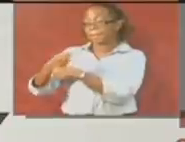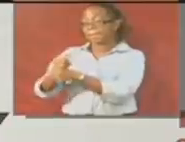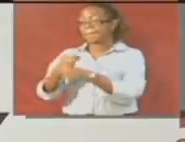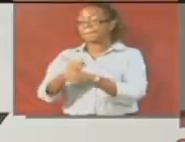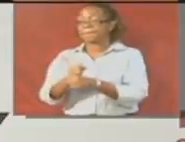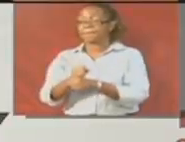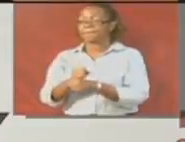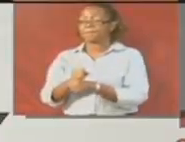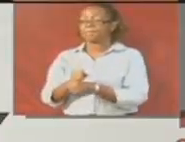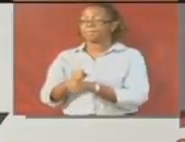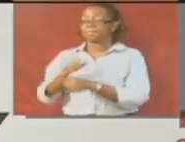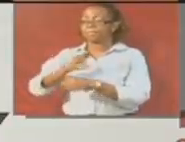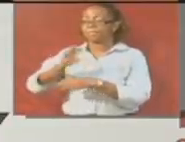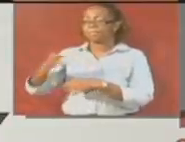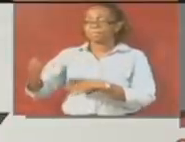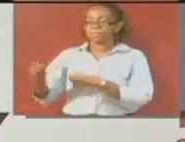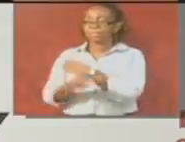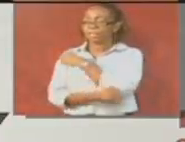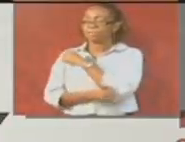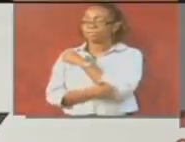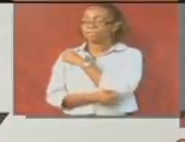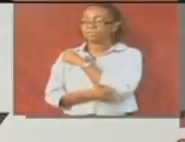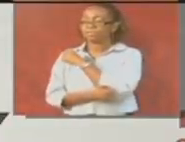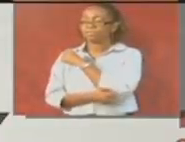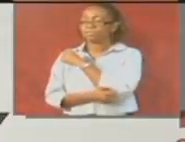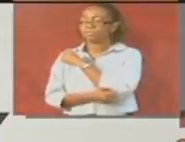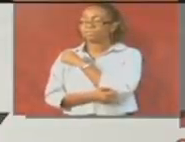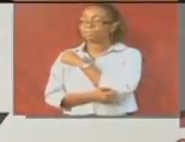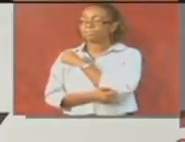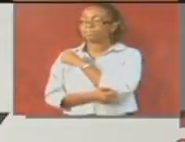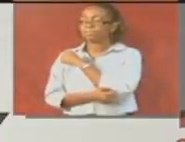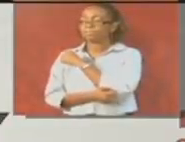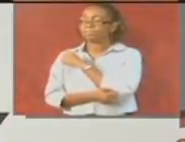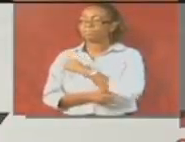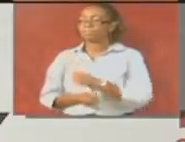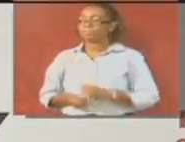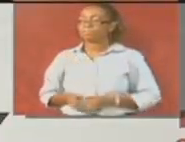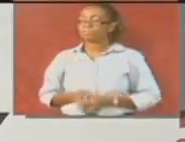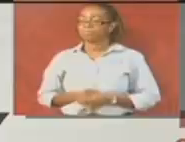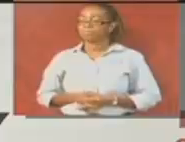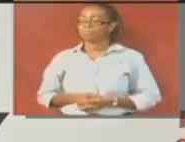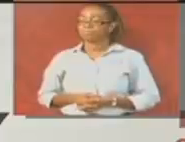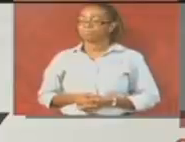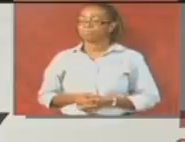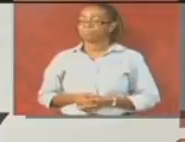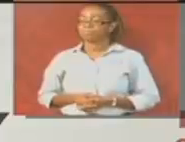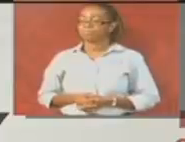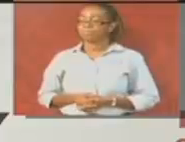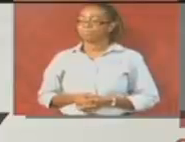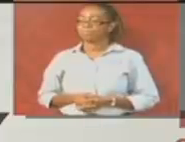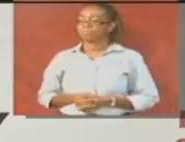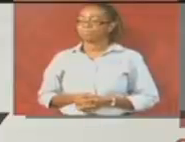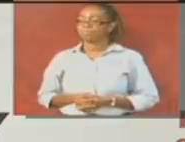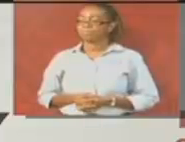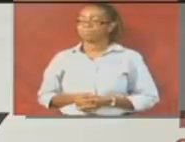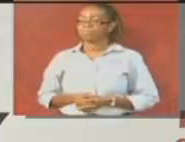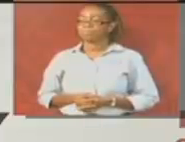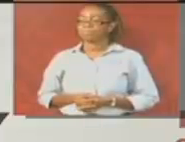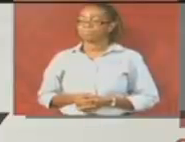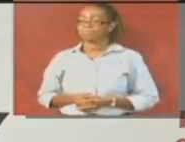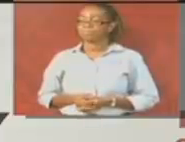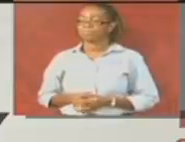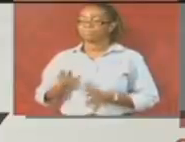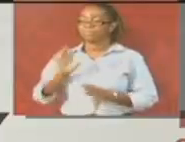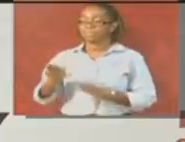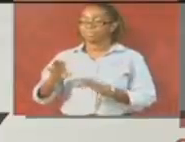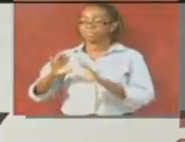by the currently approved and emergency use licensed sites, that those are interchangeable. So